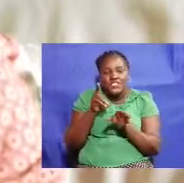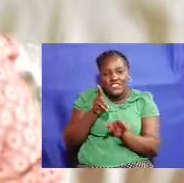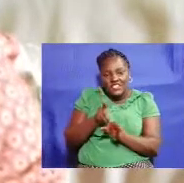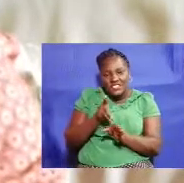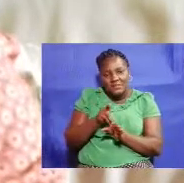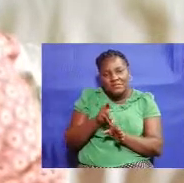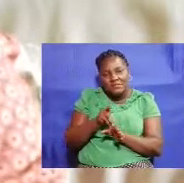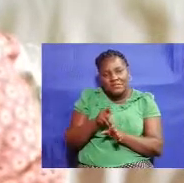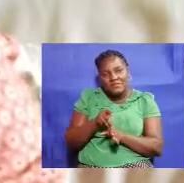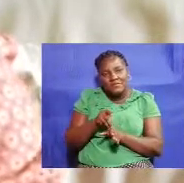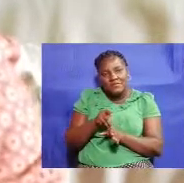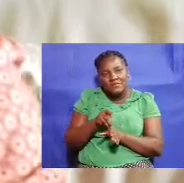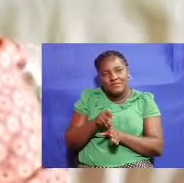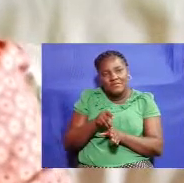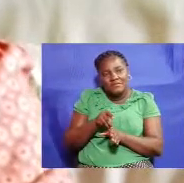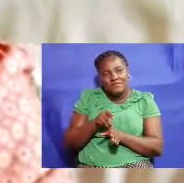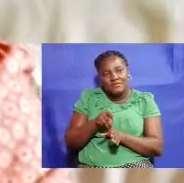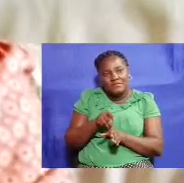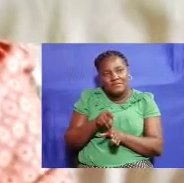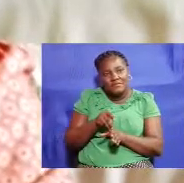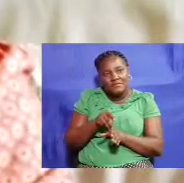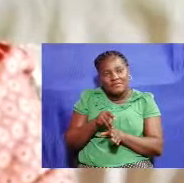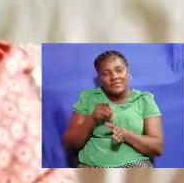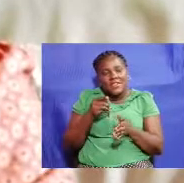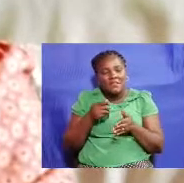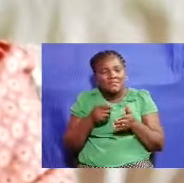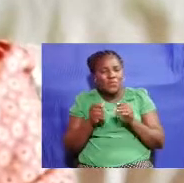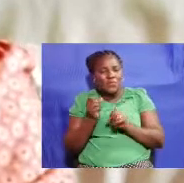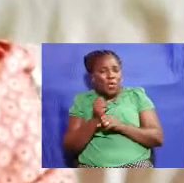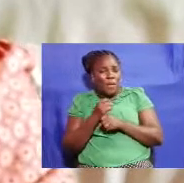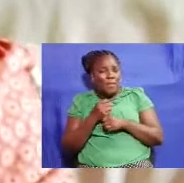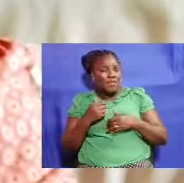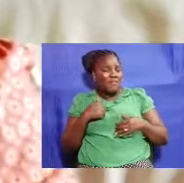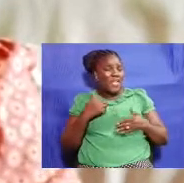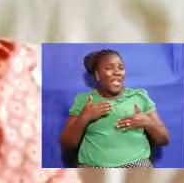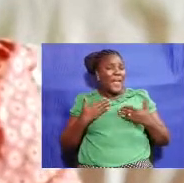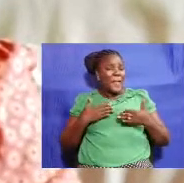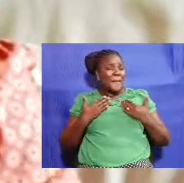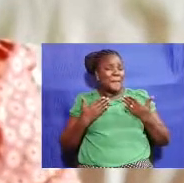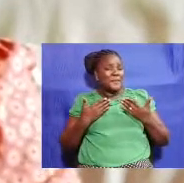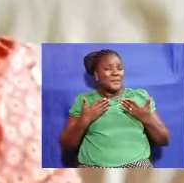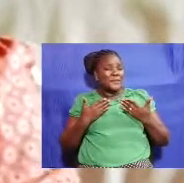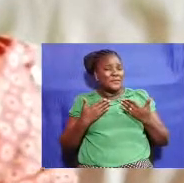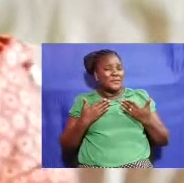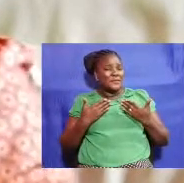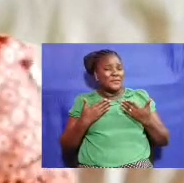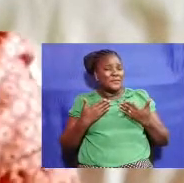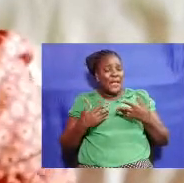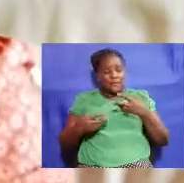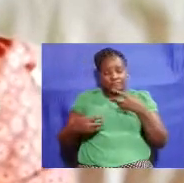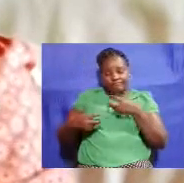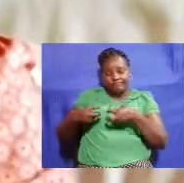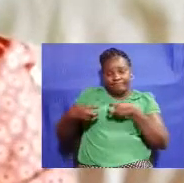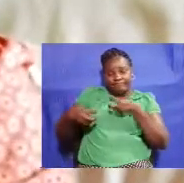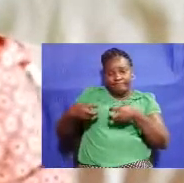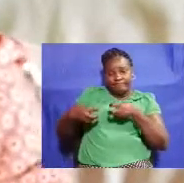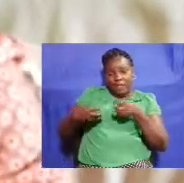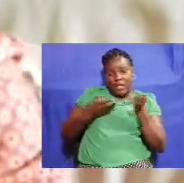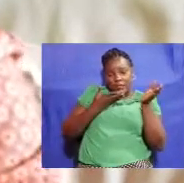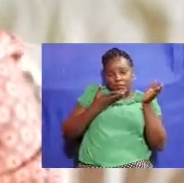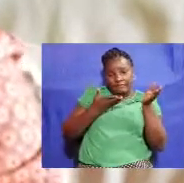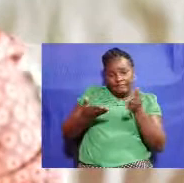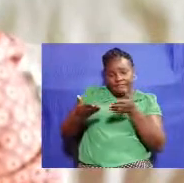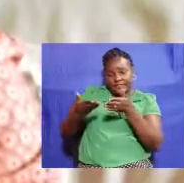What makes me happy is the issue of bringing out